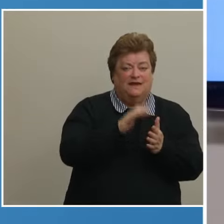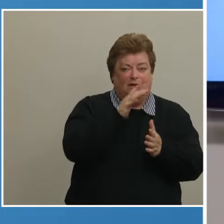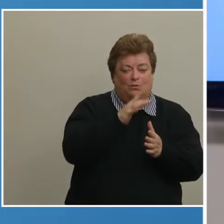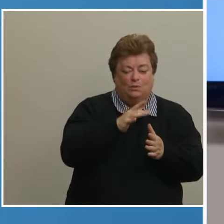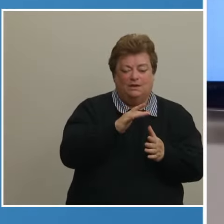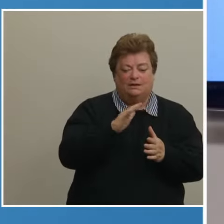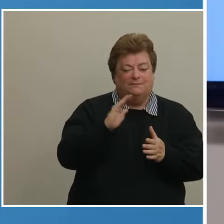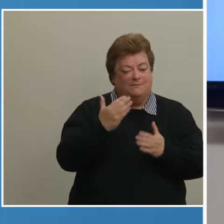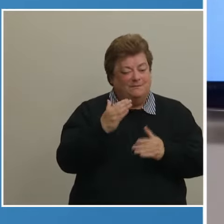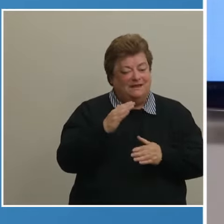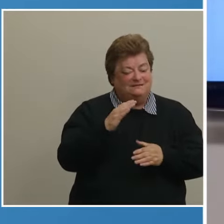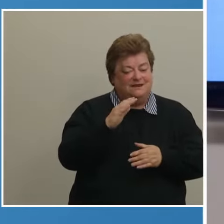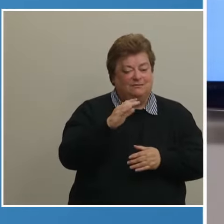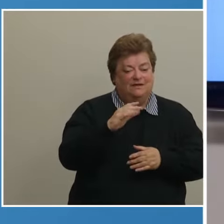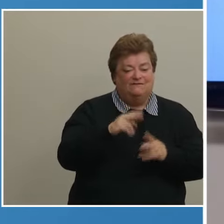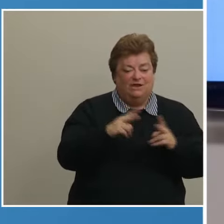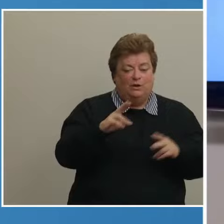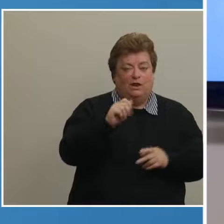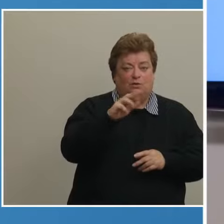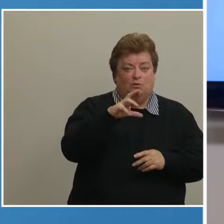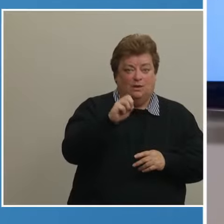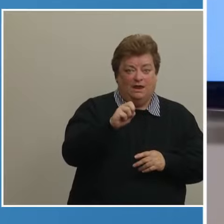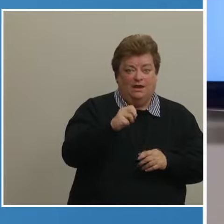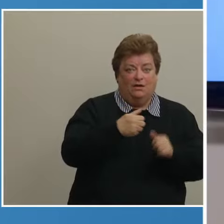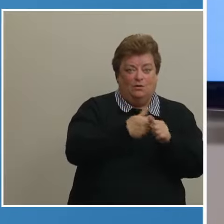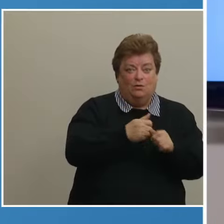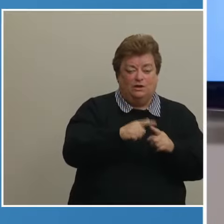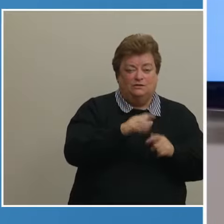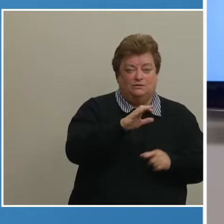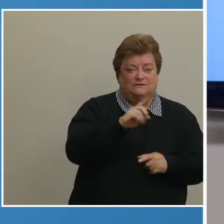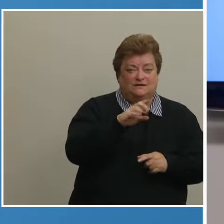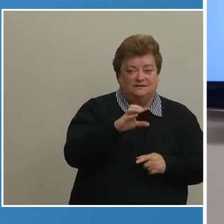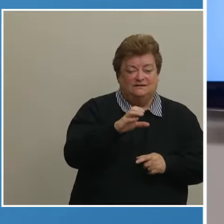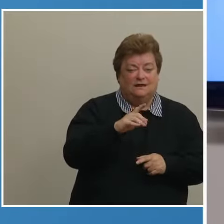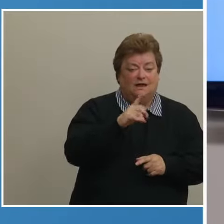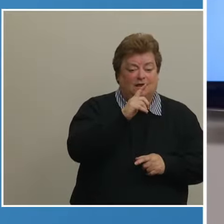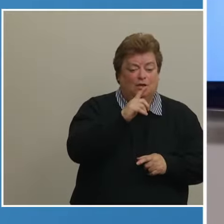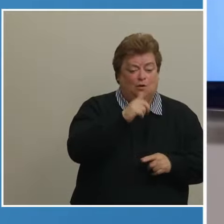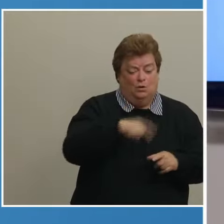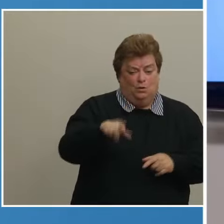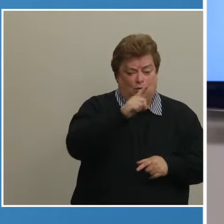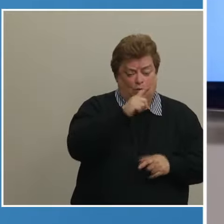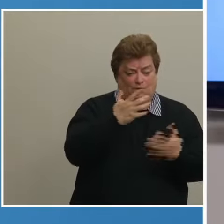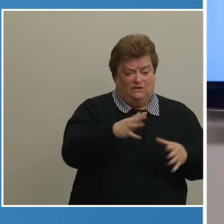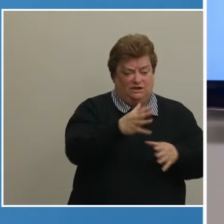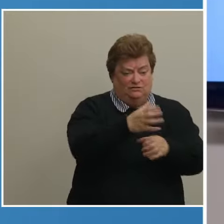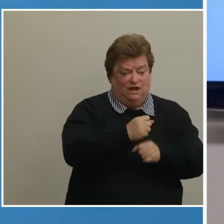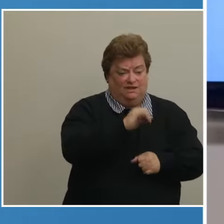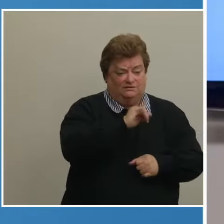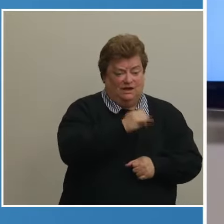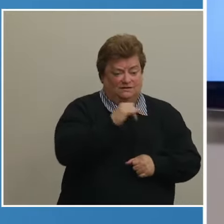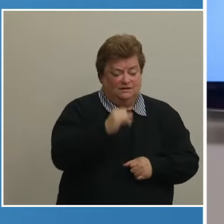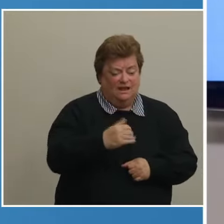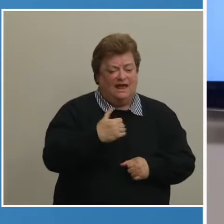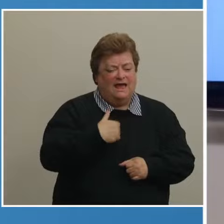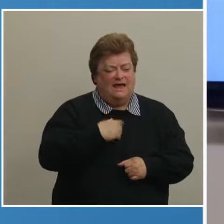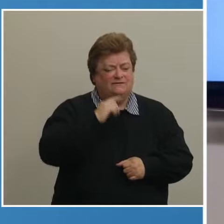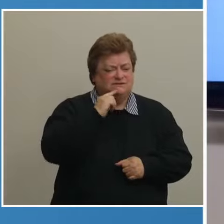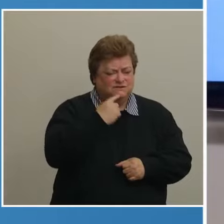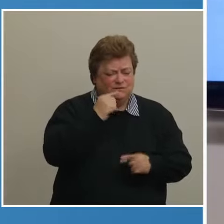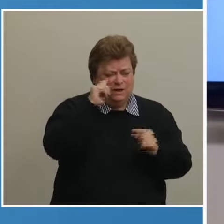extremely rare according to the CDC. People who have received the Johnson & Johnson vaccine who develop a severe